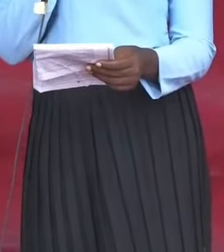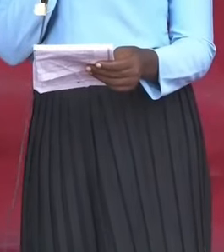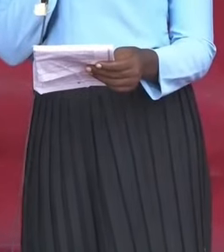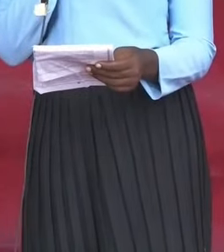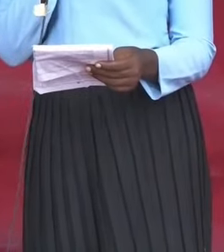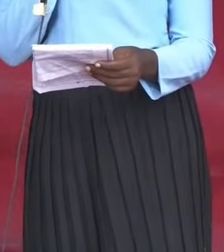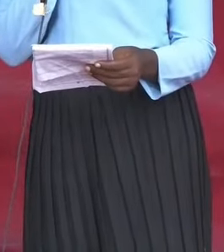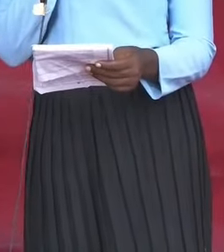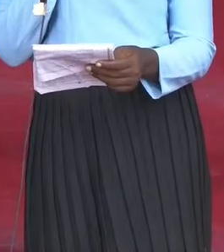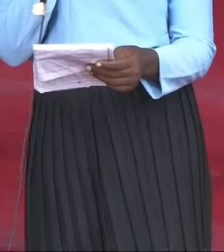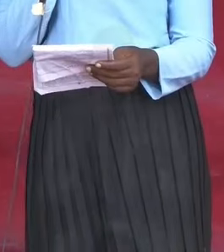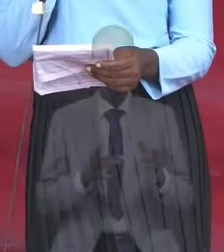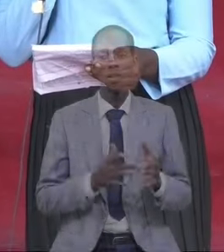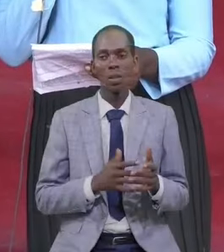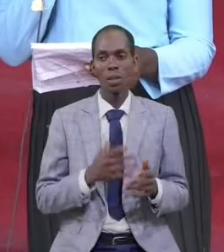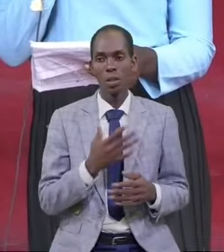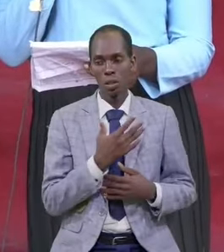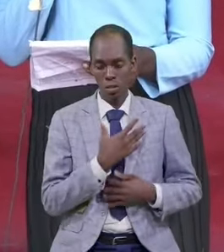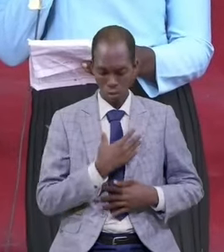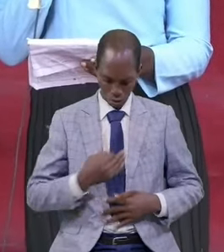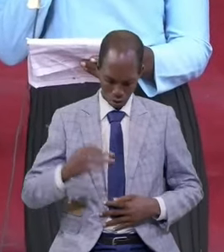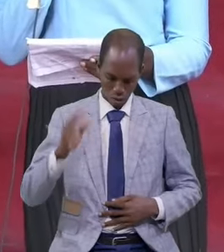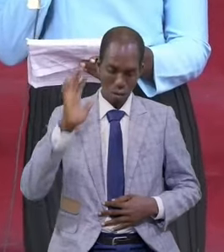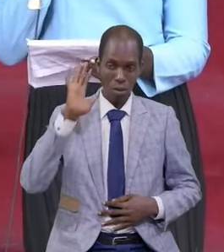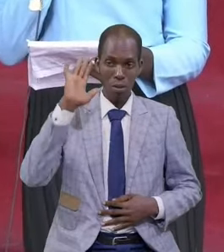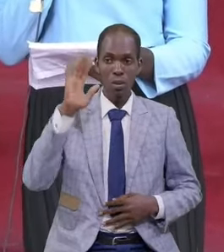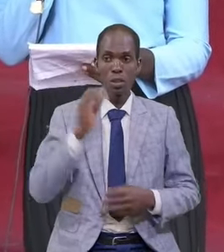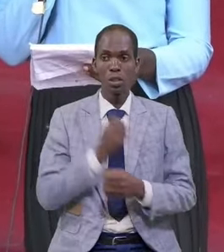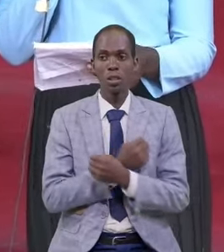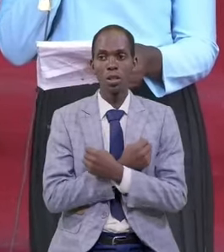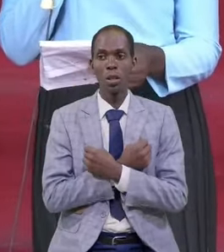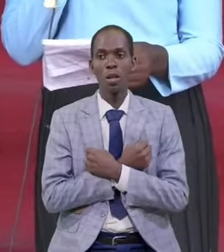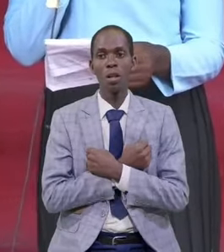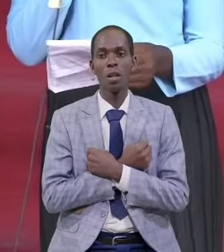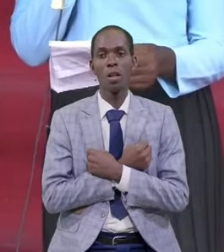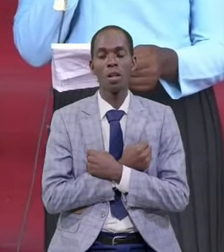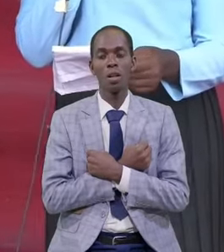of Jesus and his